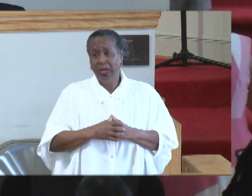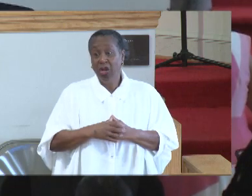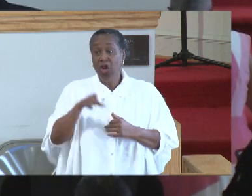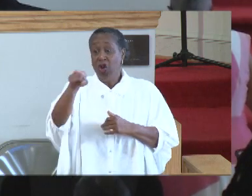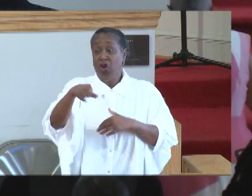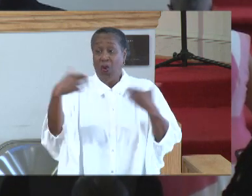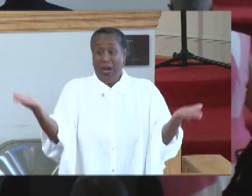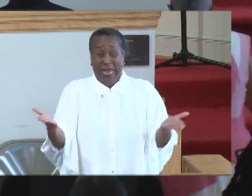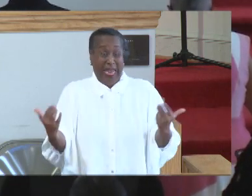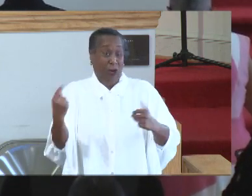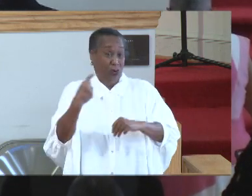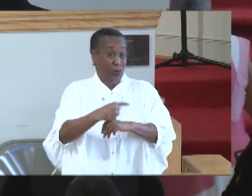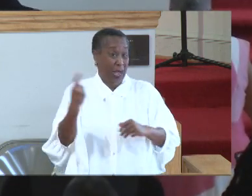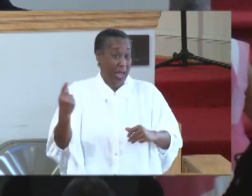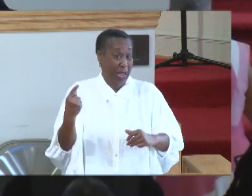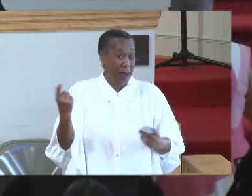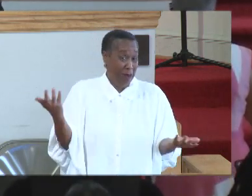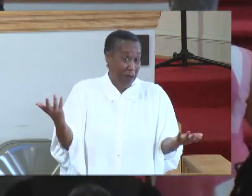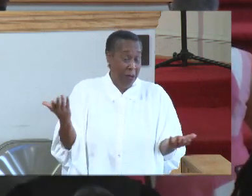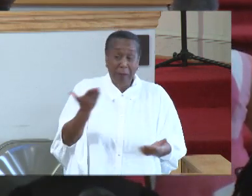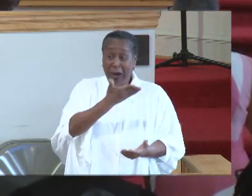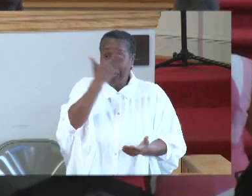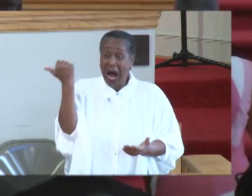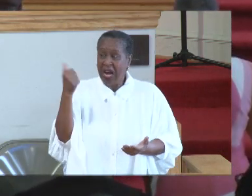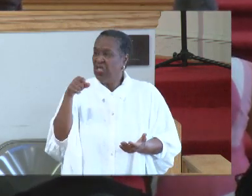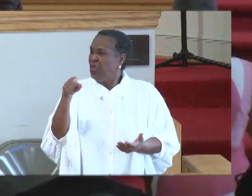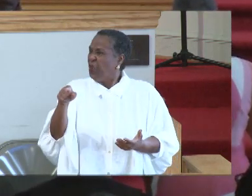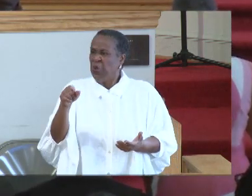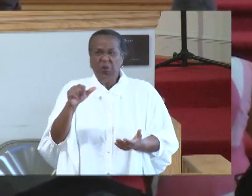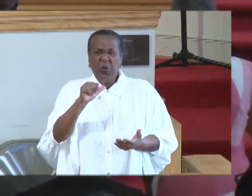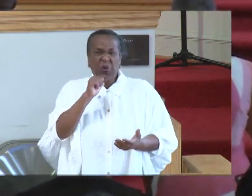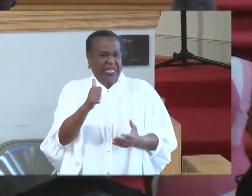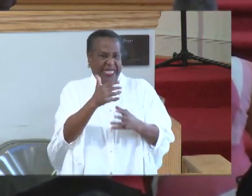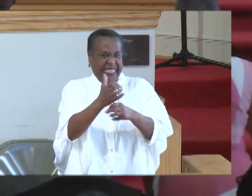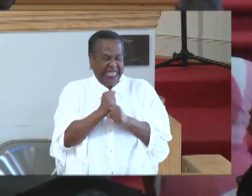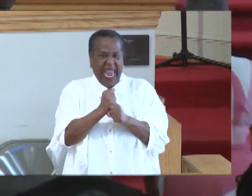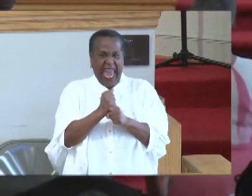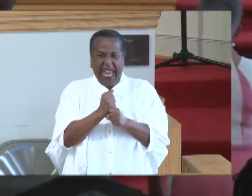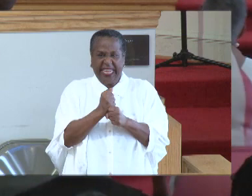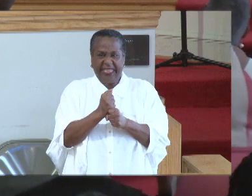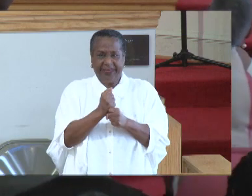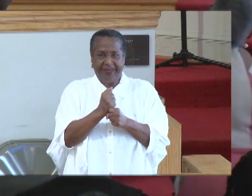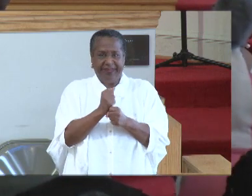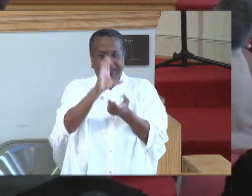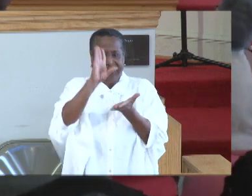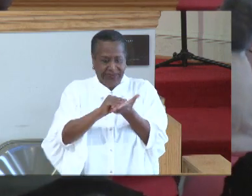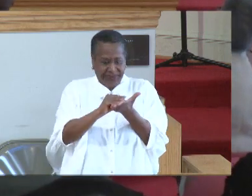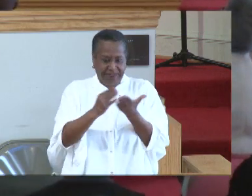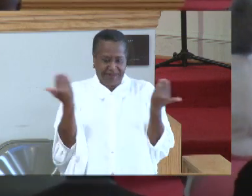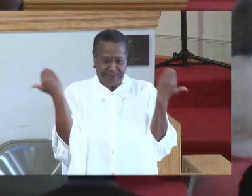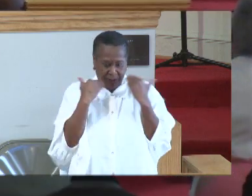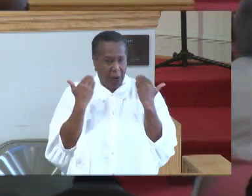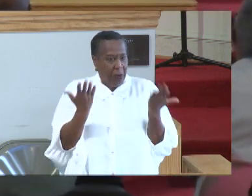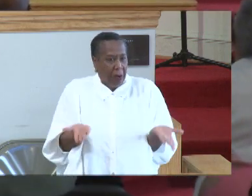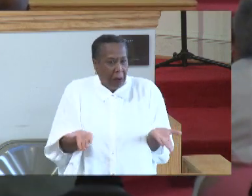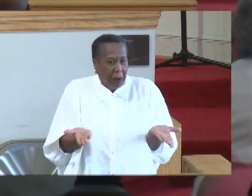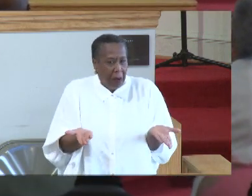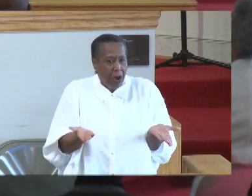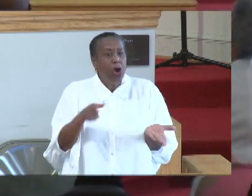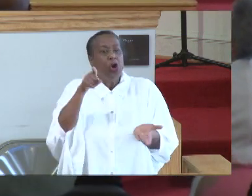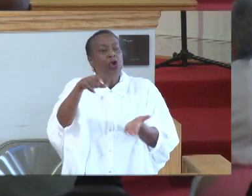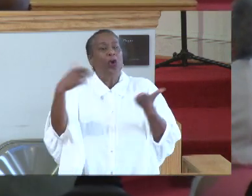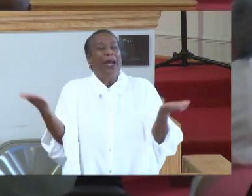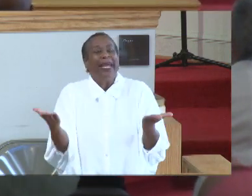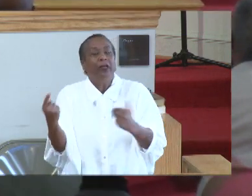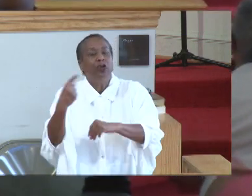You're here today not because you didn't get wiped out in a bankruptcy, but you're